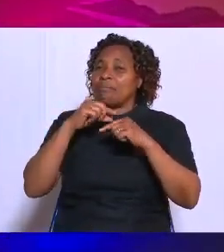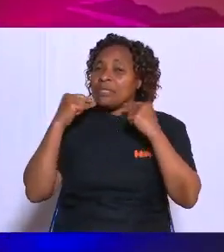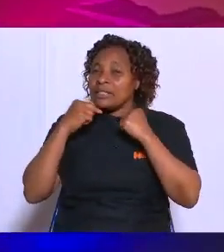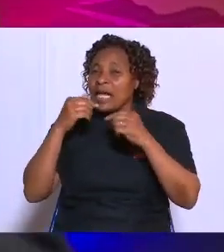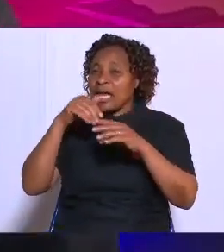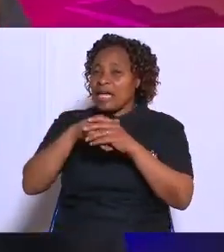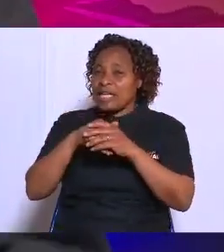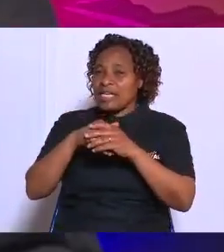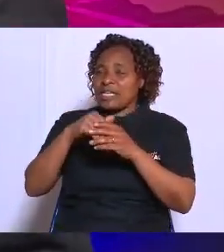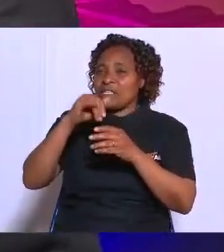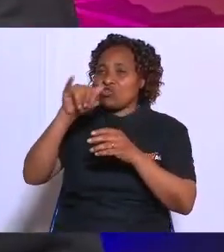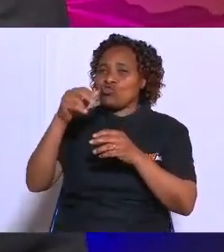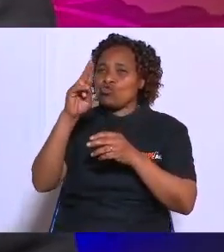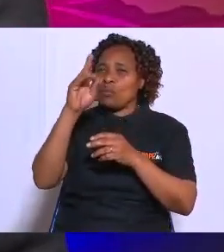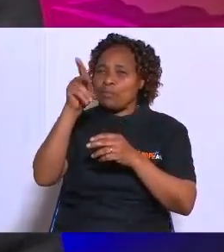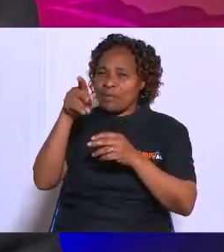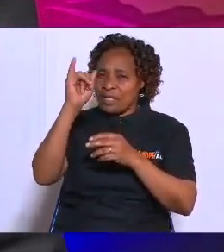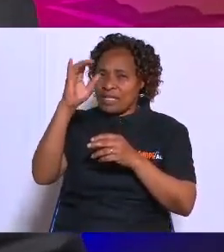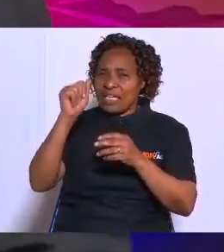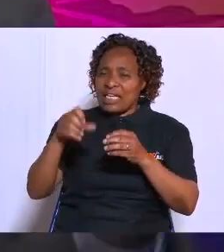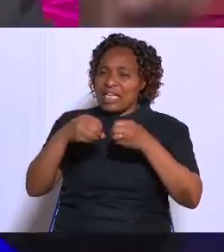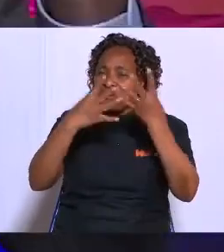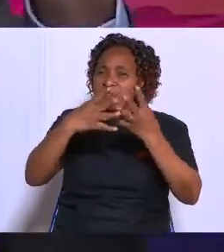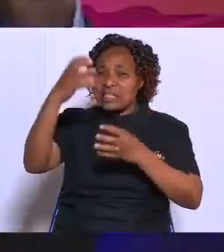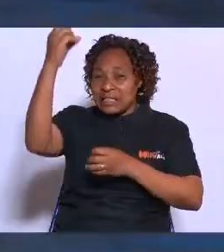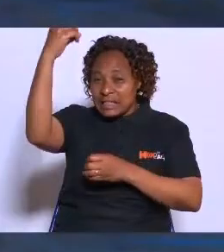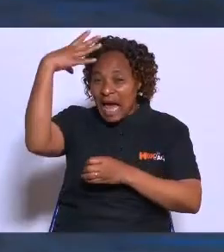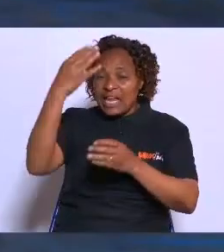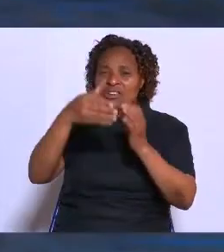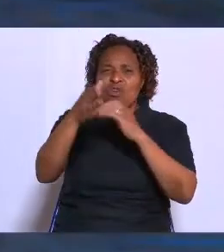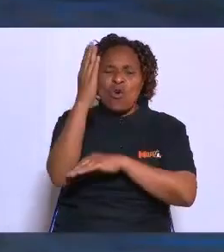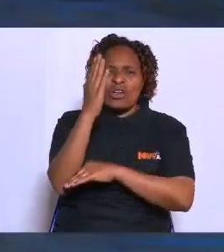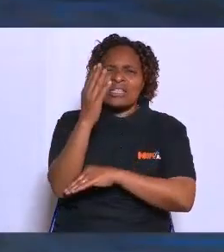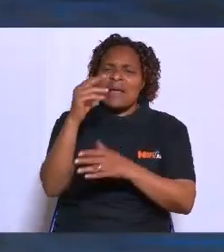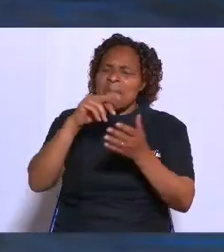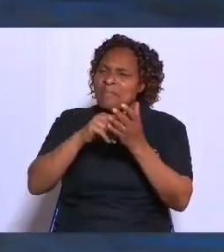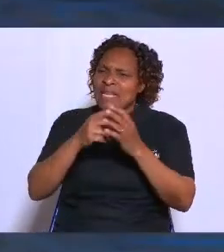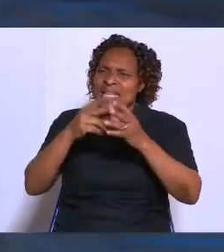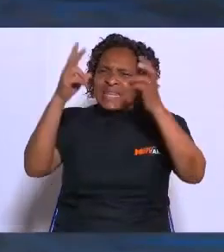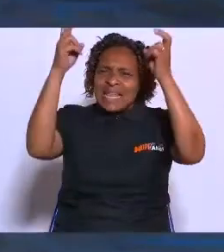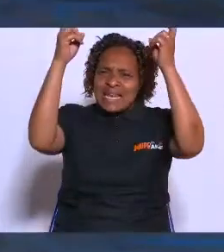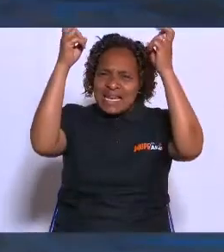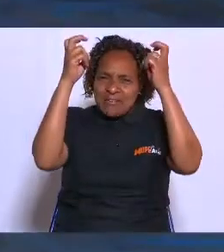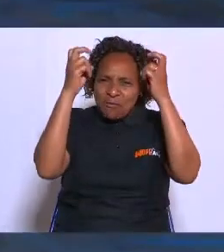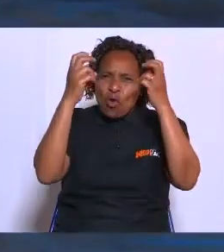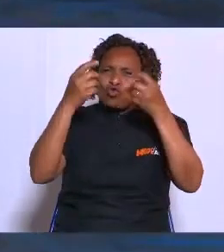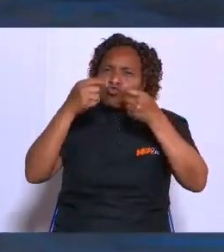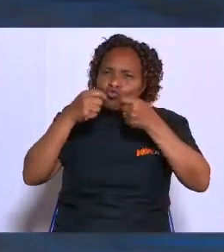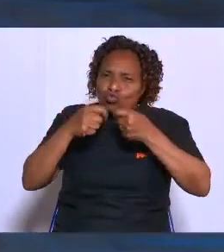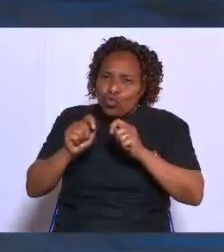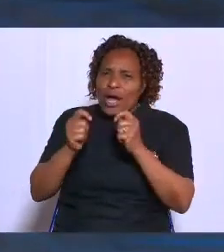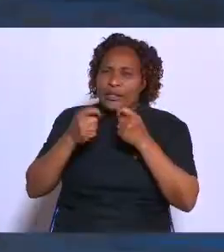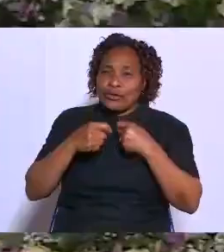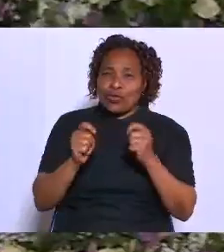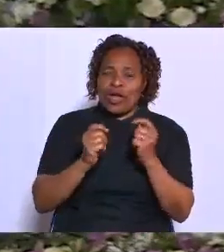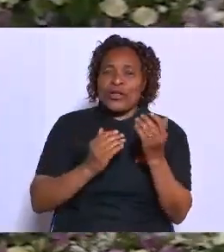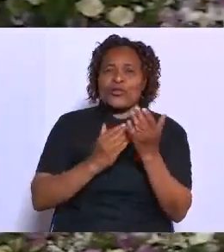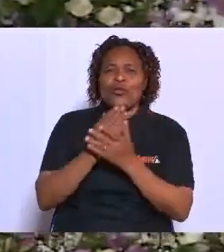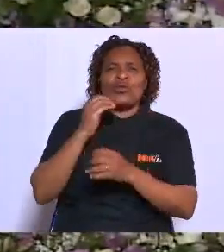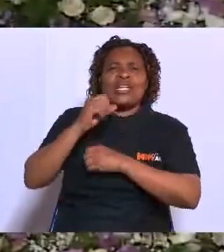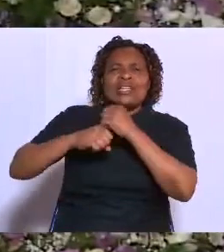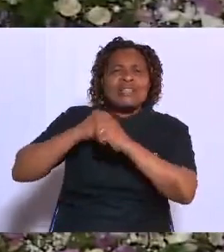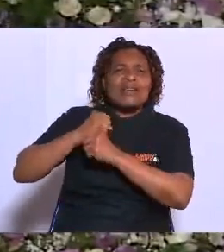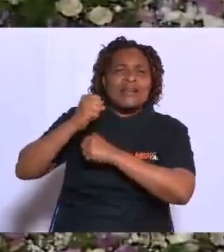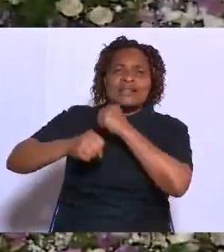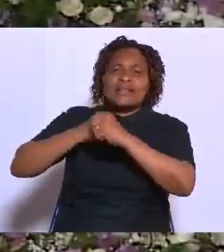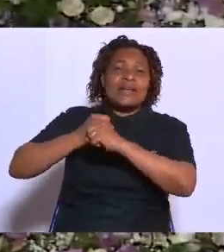Jupiter they dedicated him to the sun god so the devil has tried through the centuries